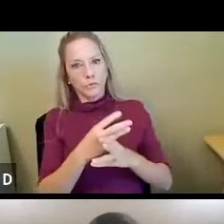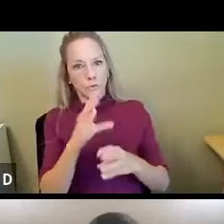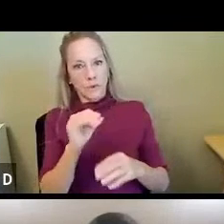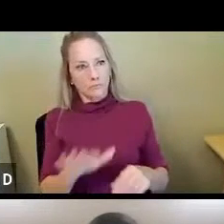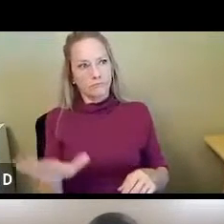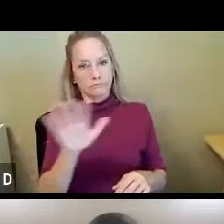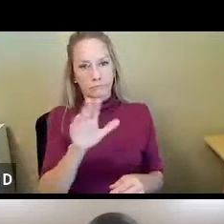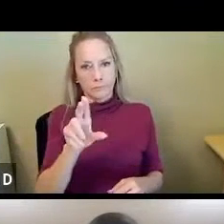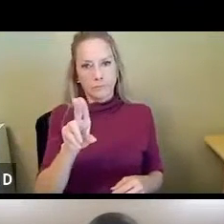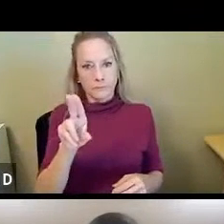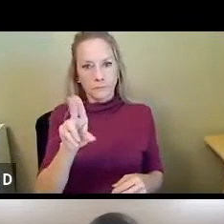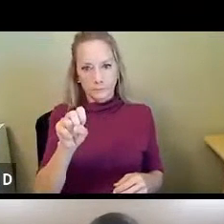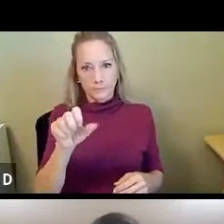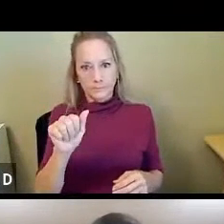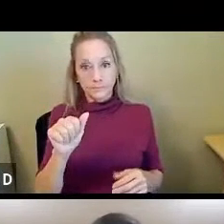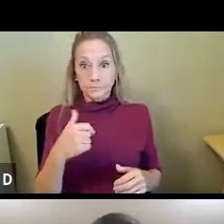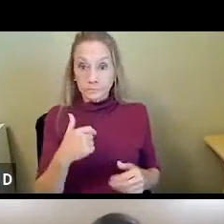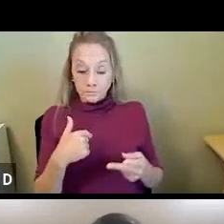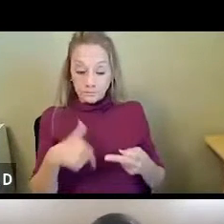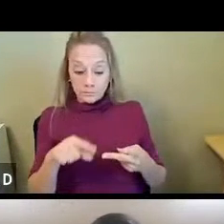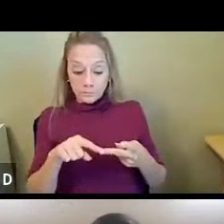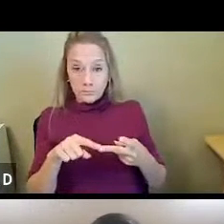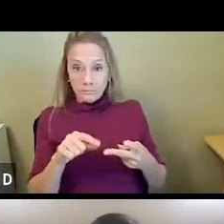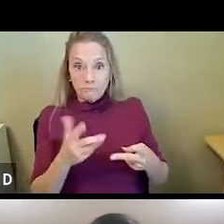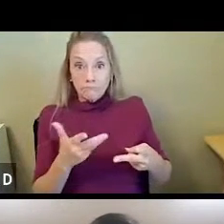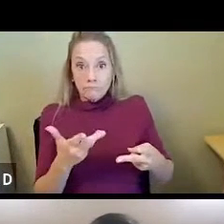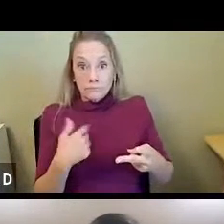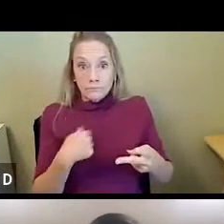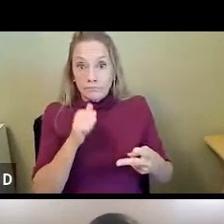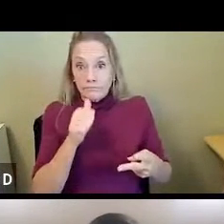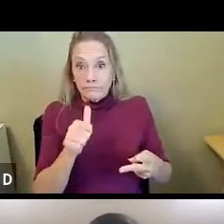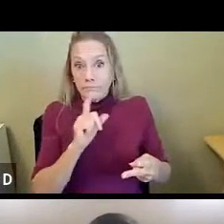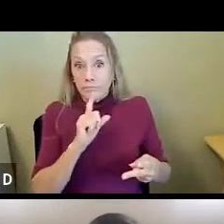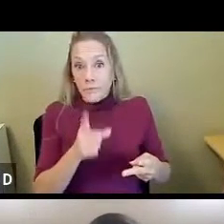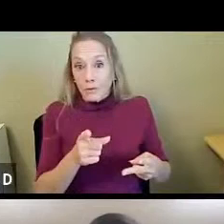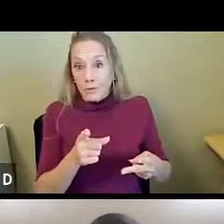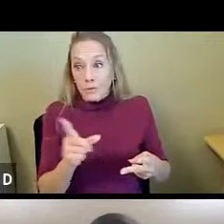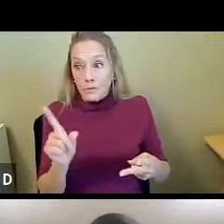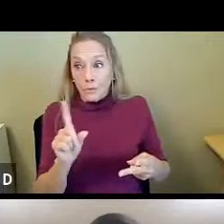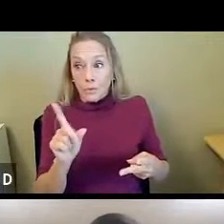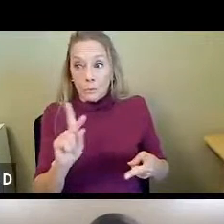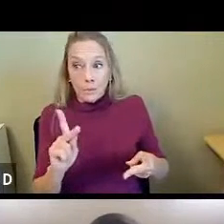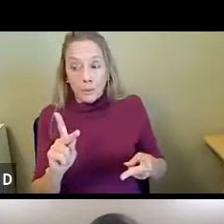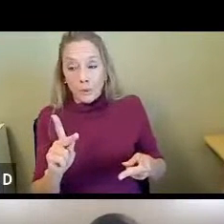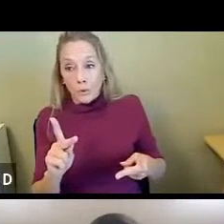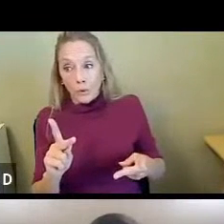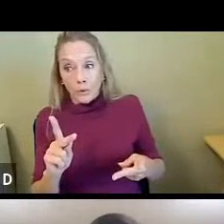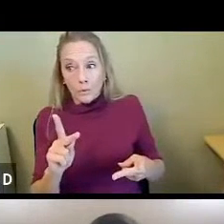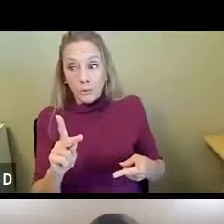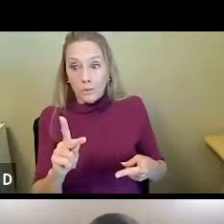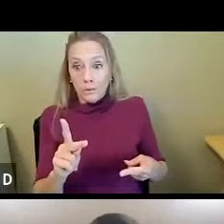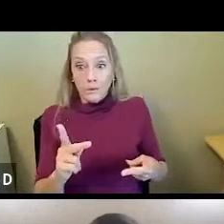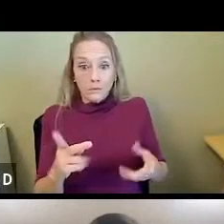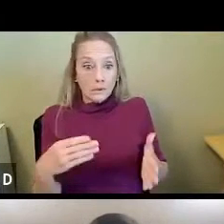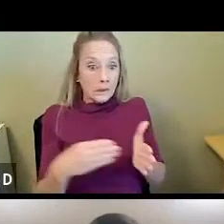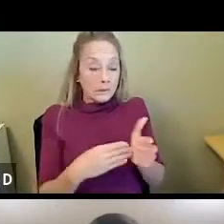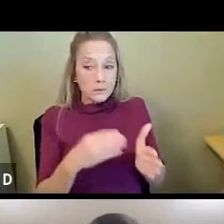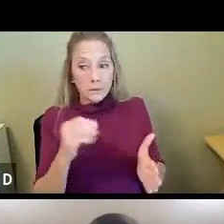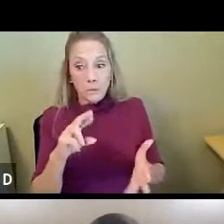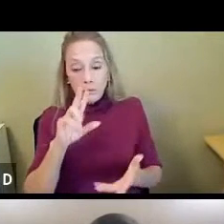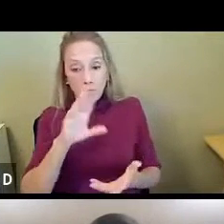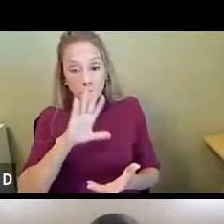country. I'm not sure where the pushback is coming from or where the confusion comes from. I think